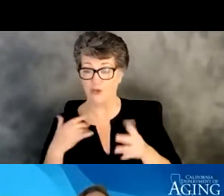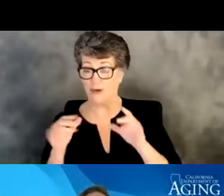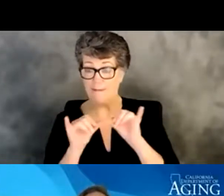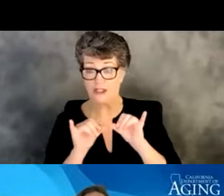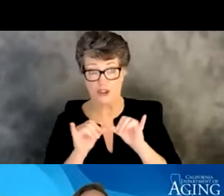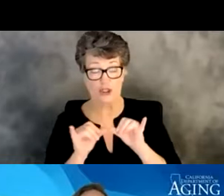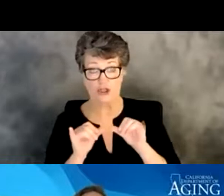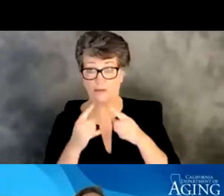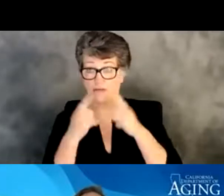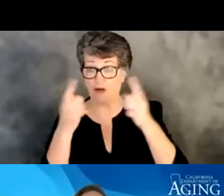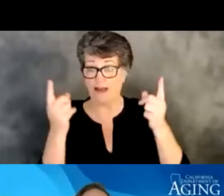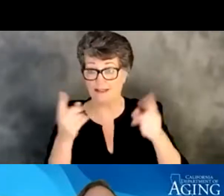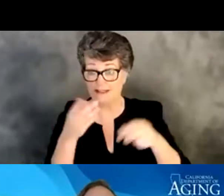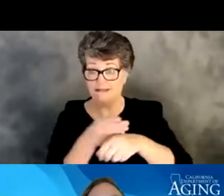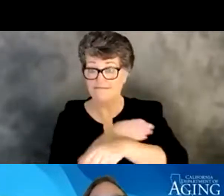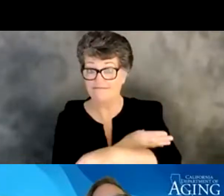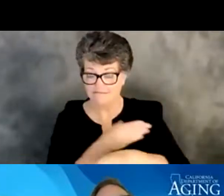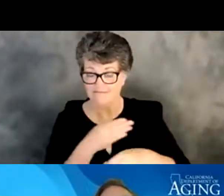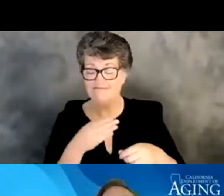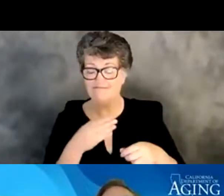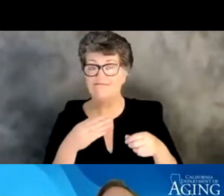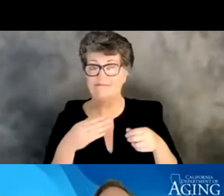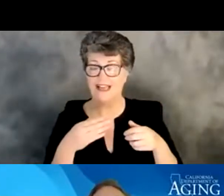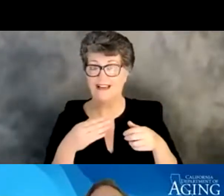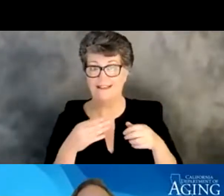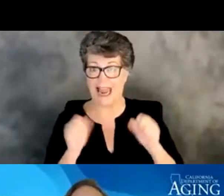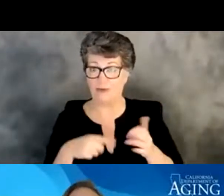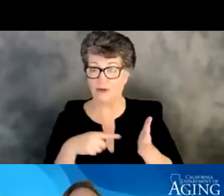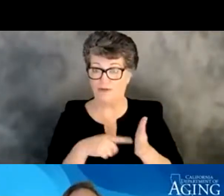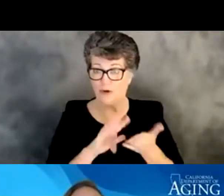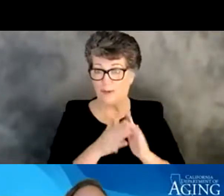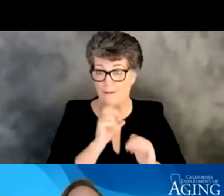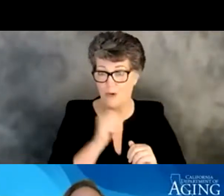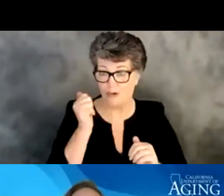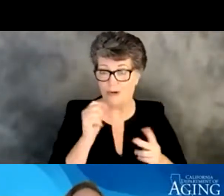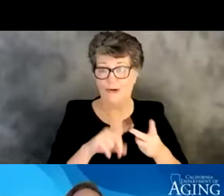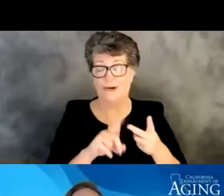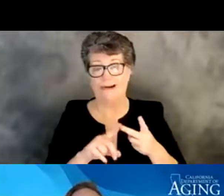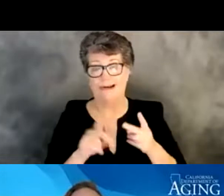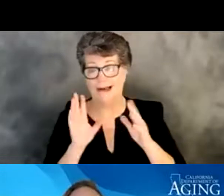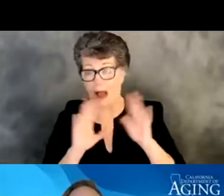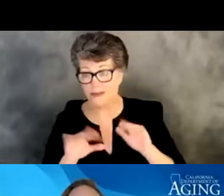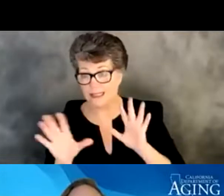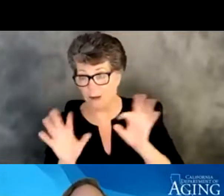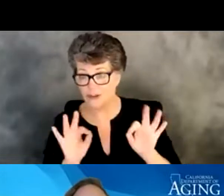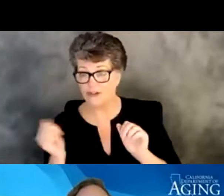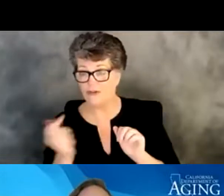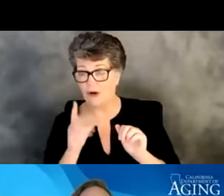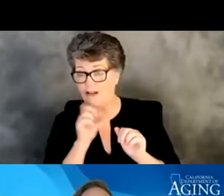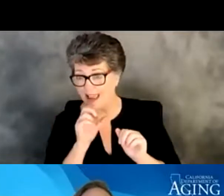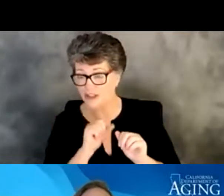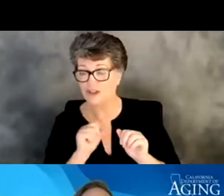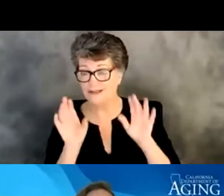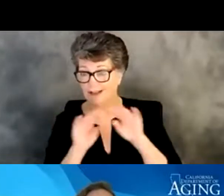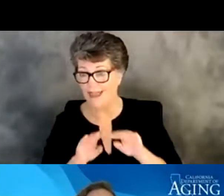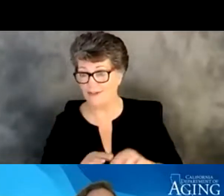progress in affording aging, as we measure progress in housing options for all ages and stages.